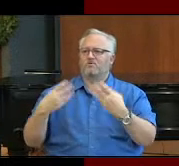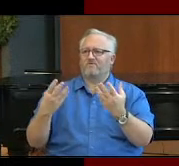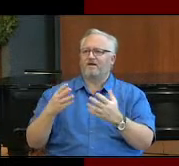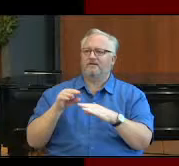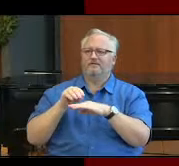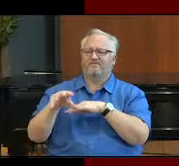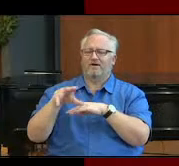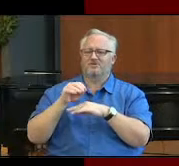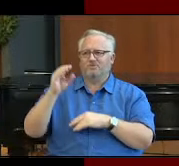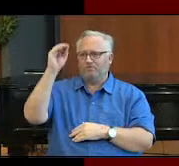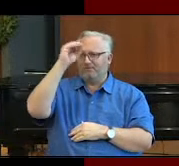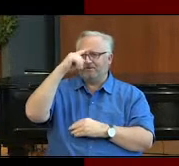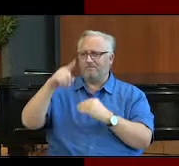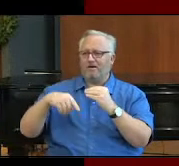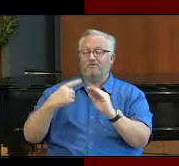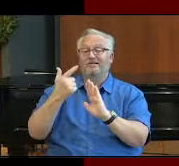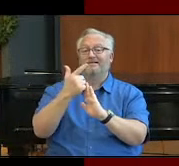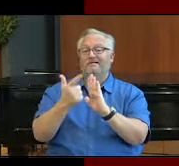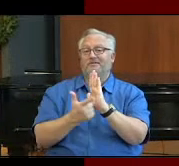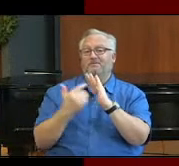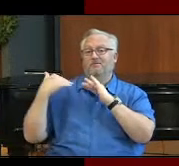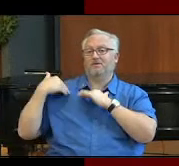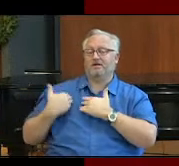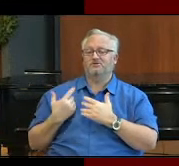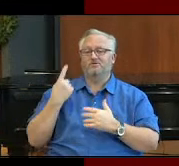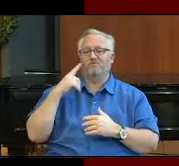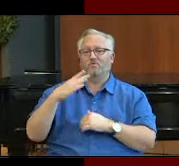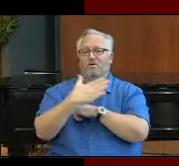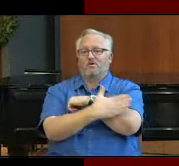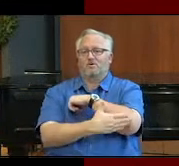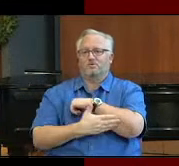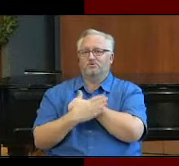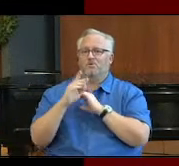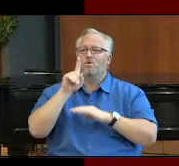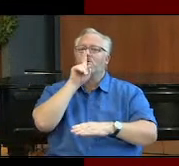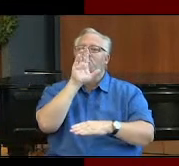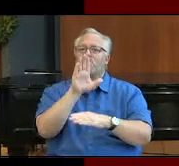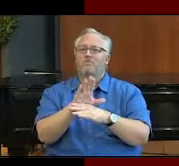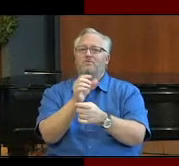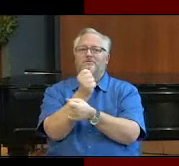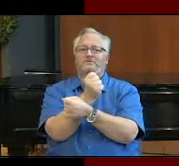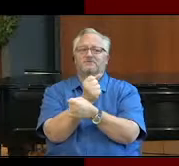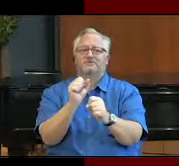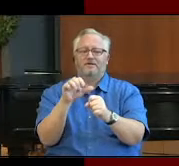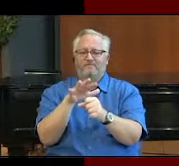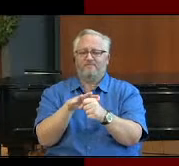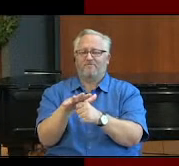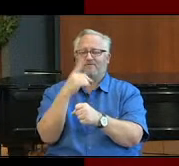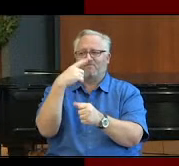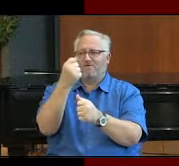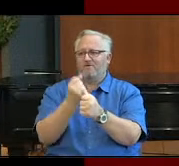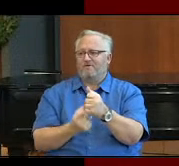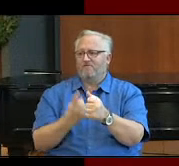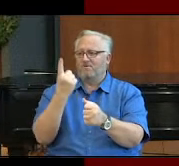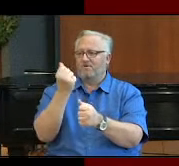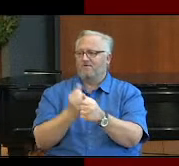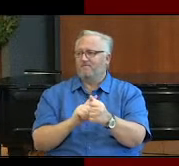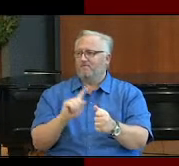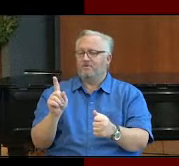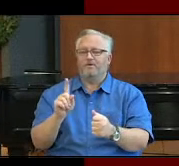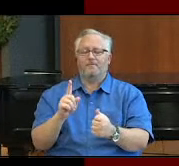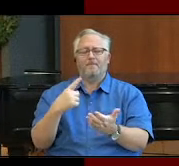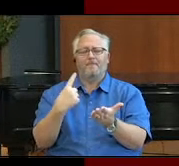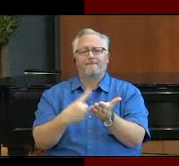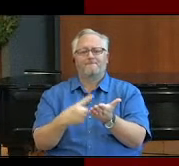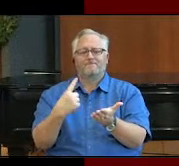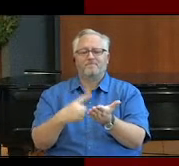the legal obligation of nations to ensure a safe environment for everyone, everywhere. Addressing climate change is no